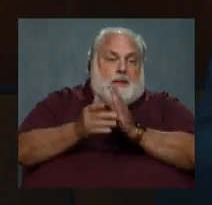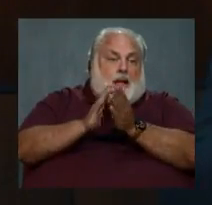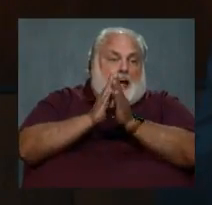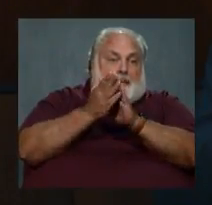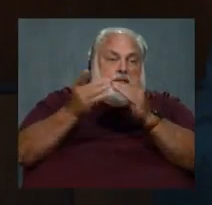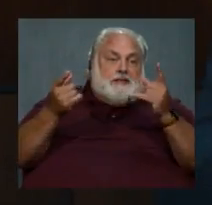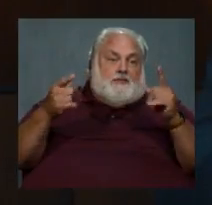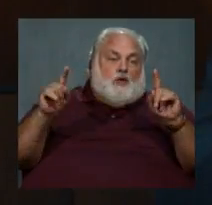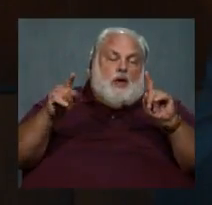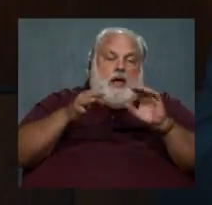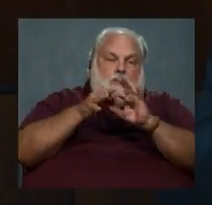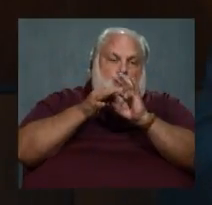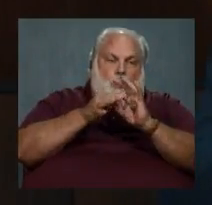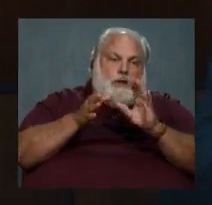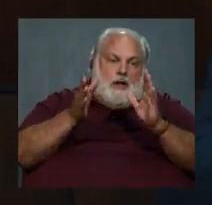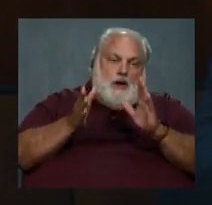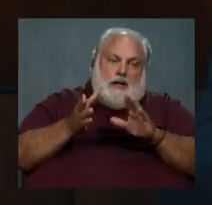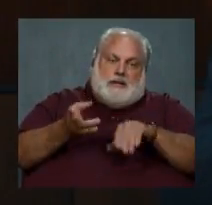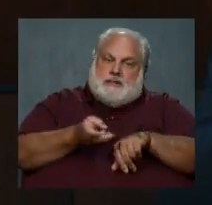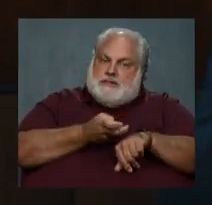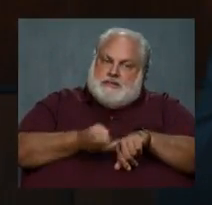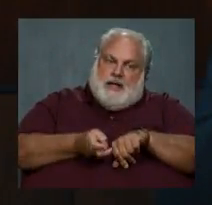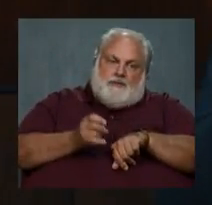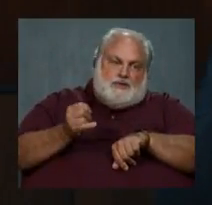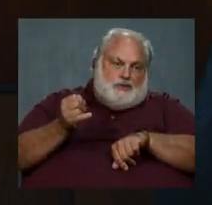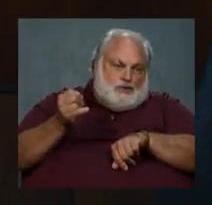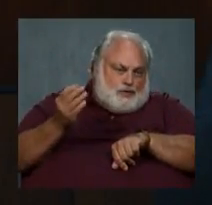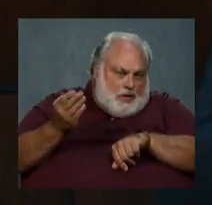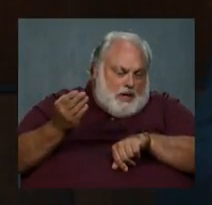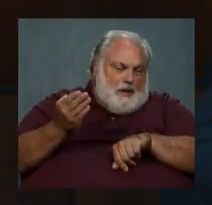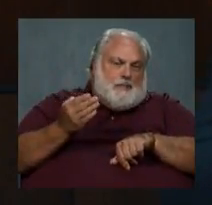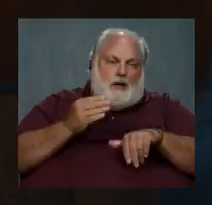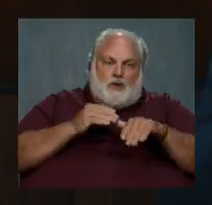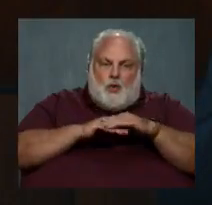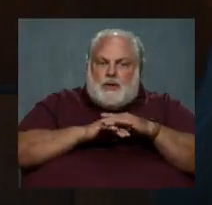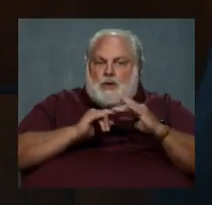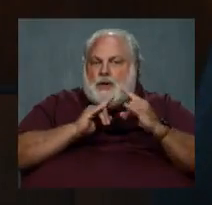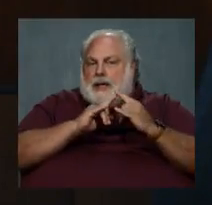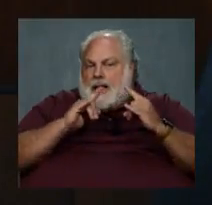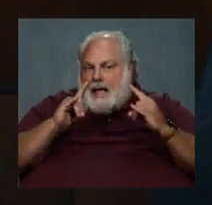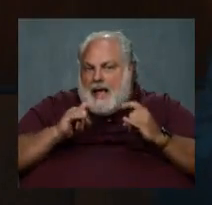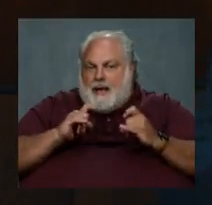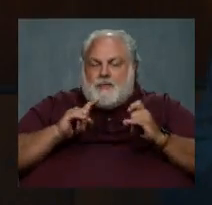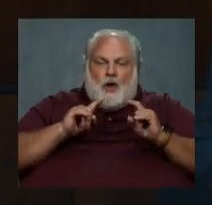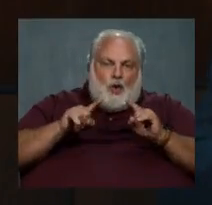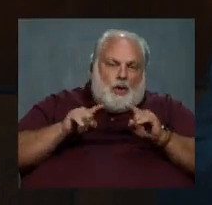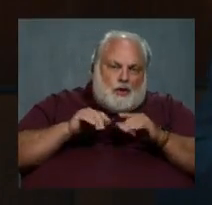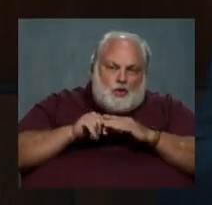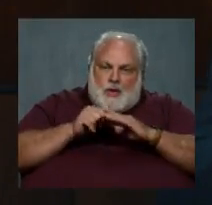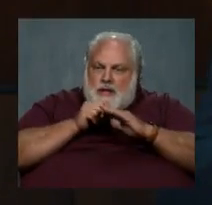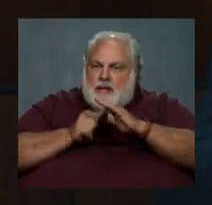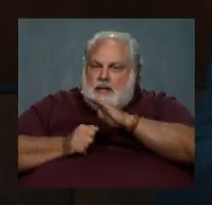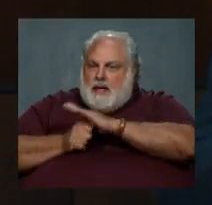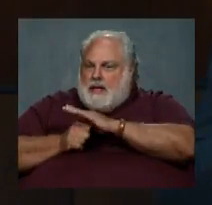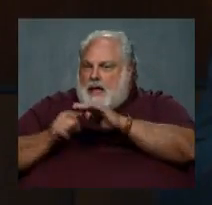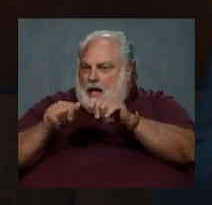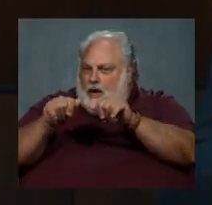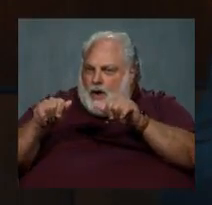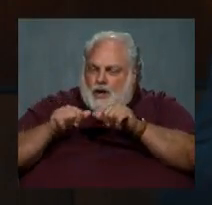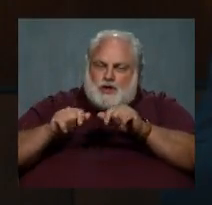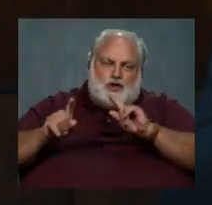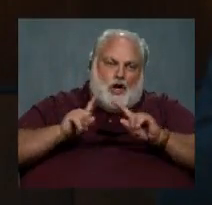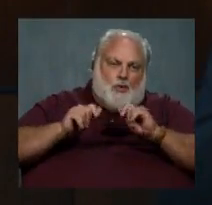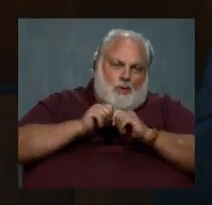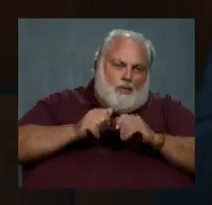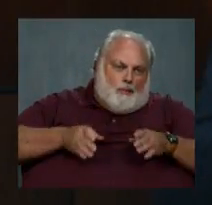usually have an outreach coordinator, and it's a tough job. They're going into camps. They're hitting, you know, they're talking to people on the